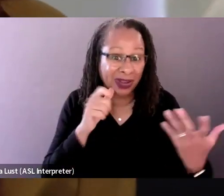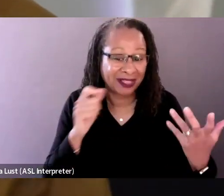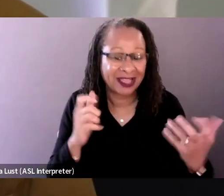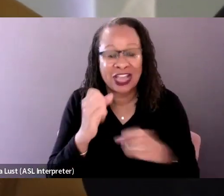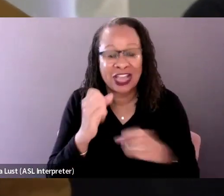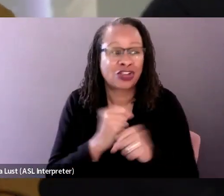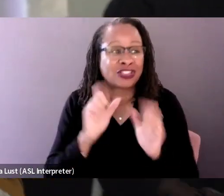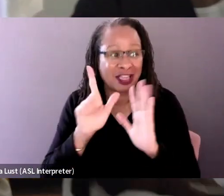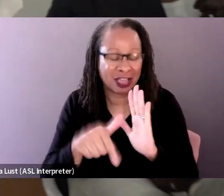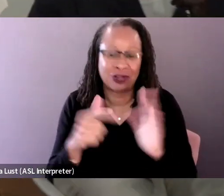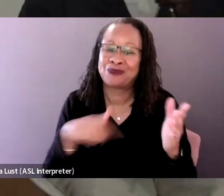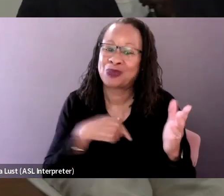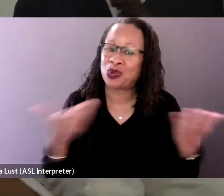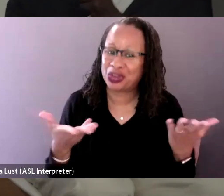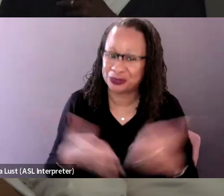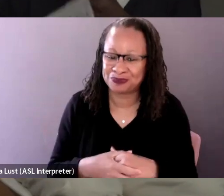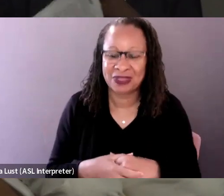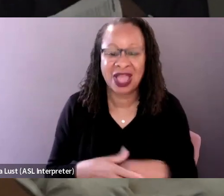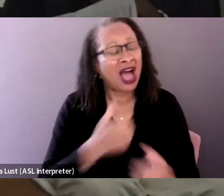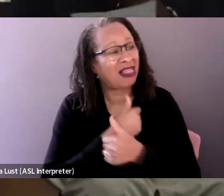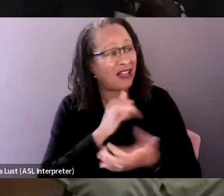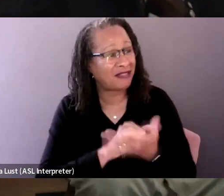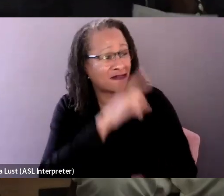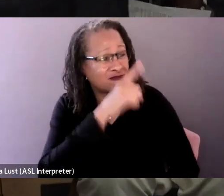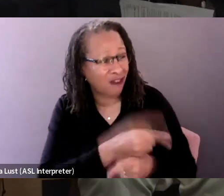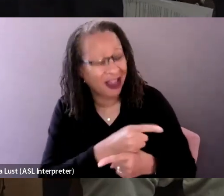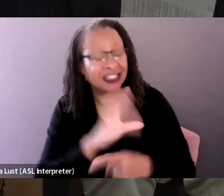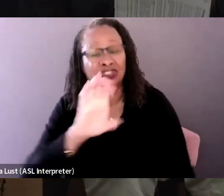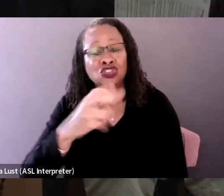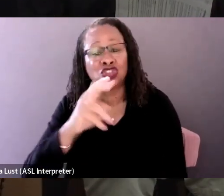I love that, right? I mean, I think it's so important for me, too, to be,